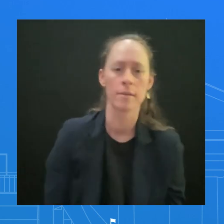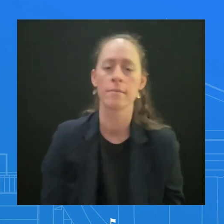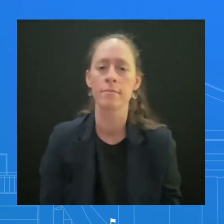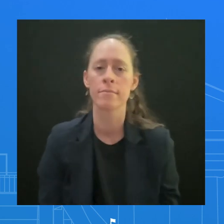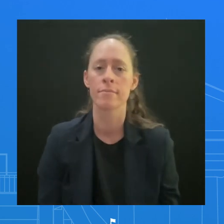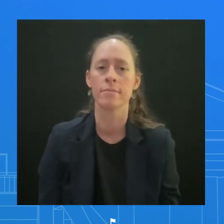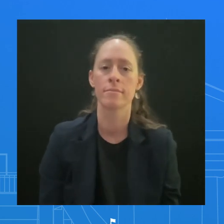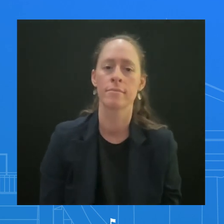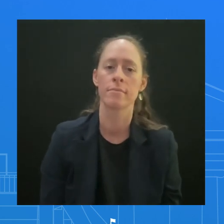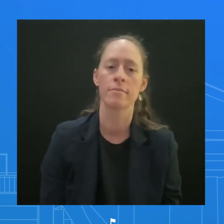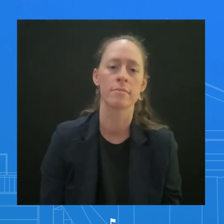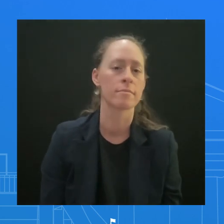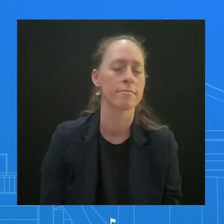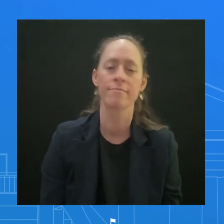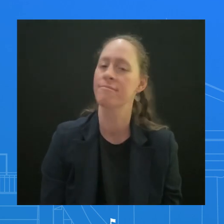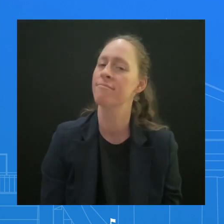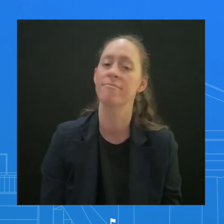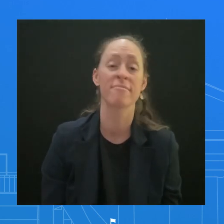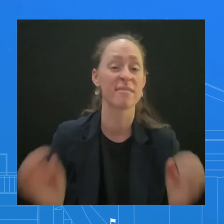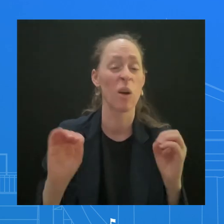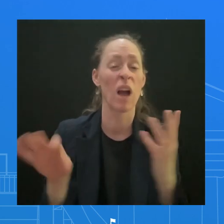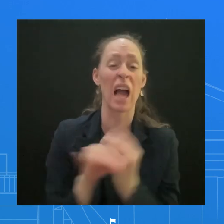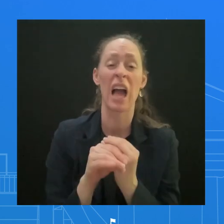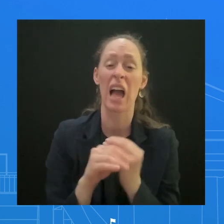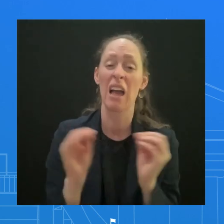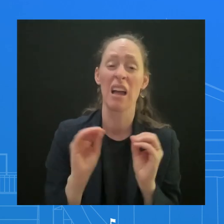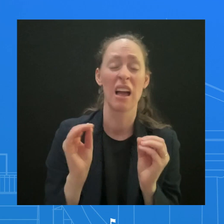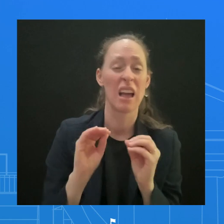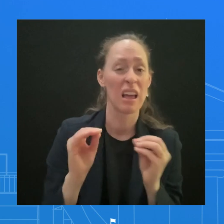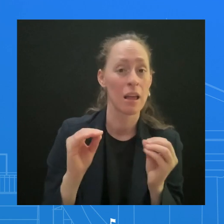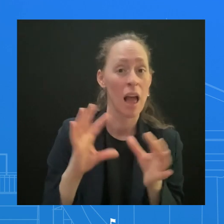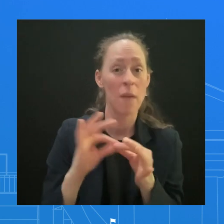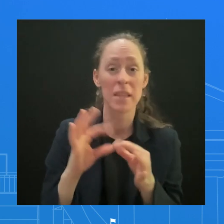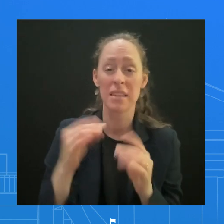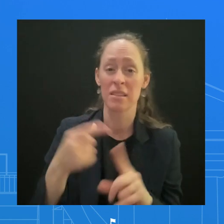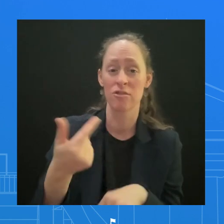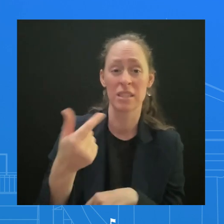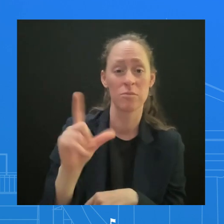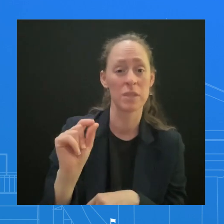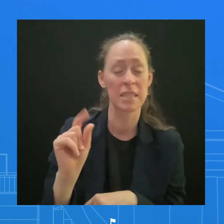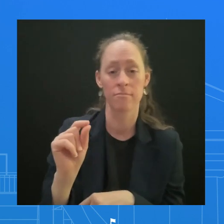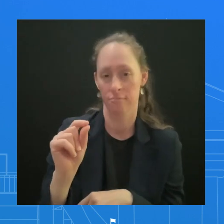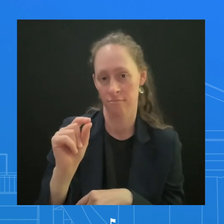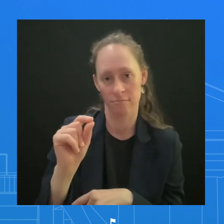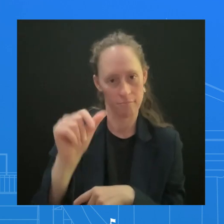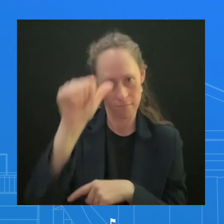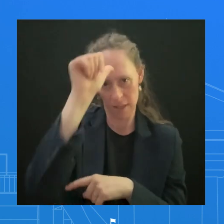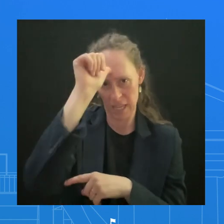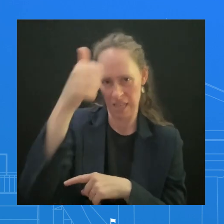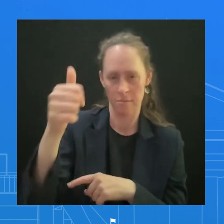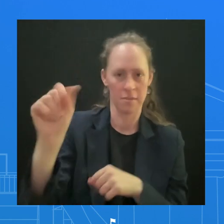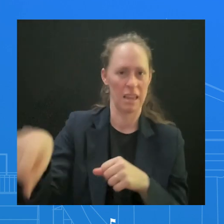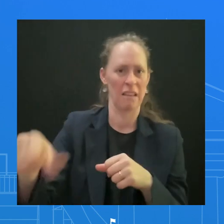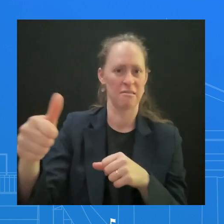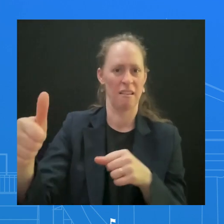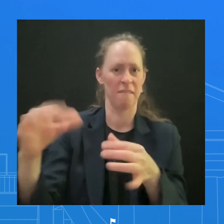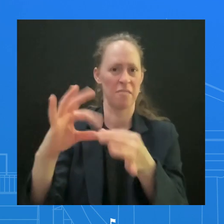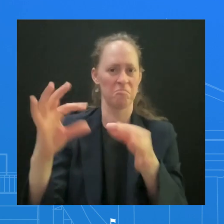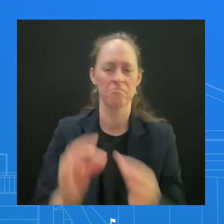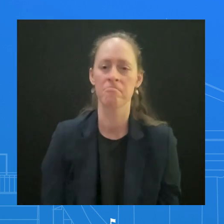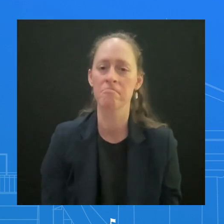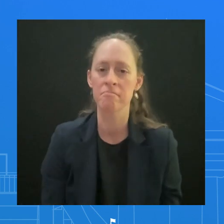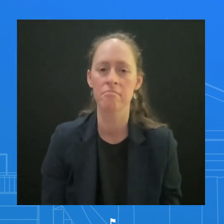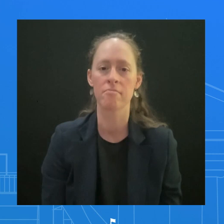up. That's really for our Indian counterparts to speak to. And I'm not going to get into any greater detail on the